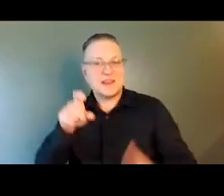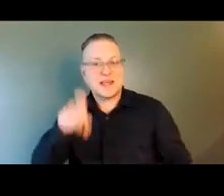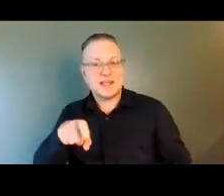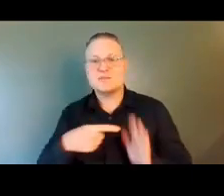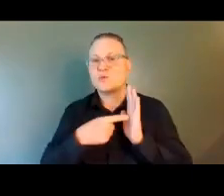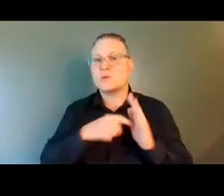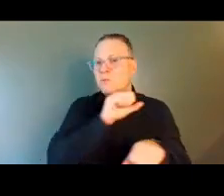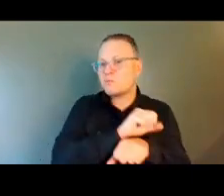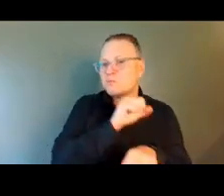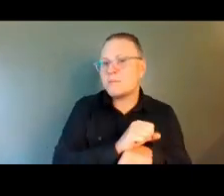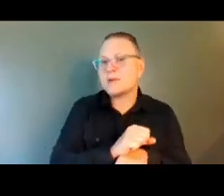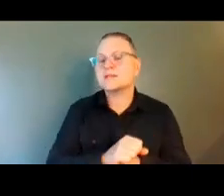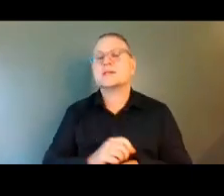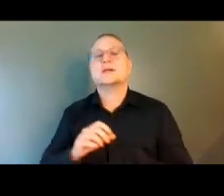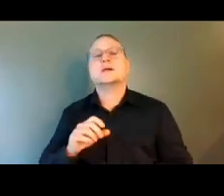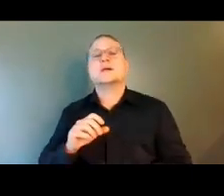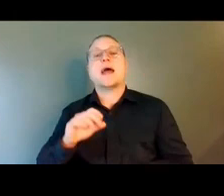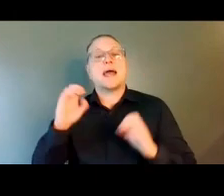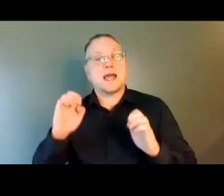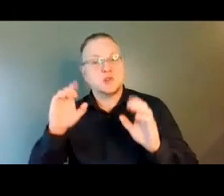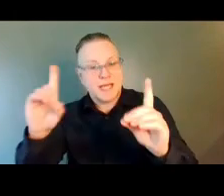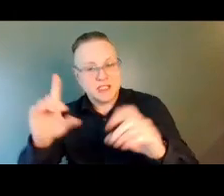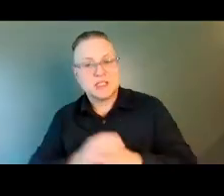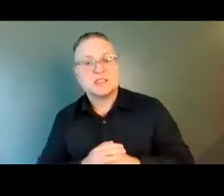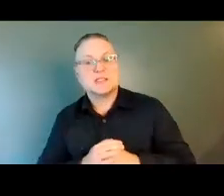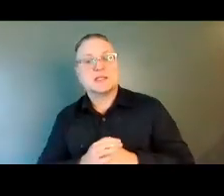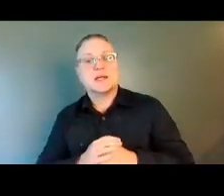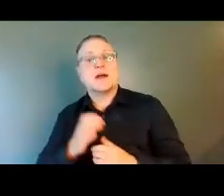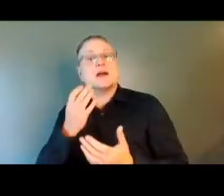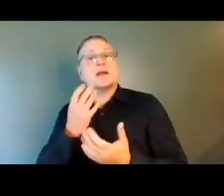health coverage, and education, as well as to have